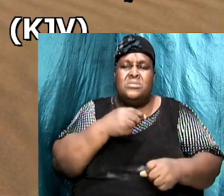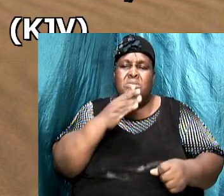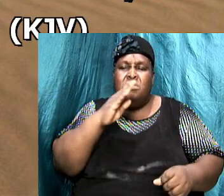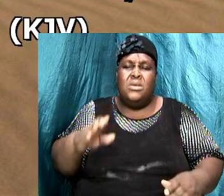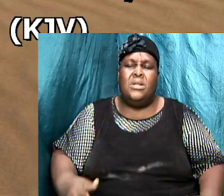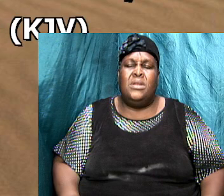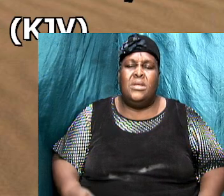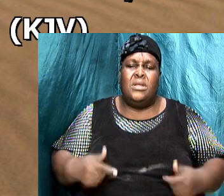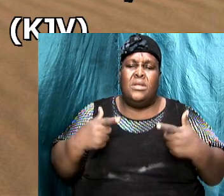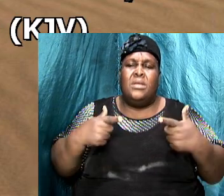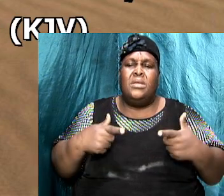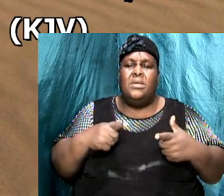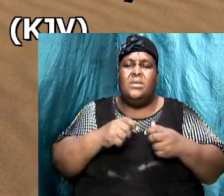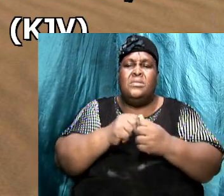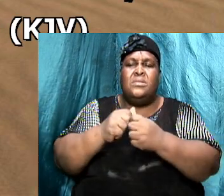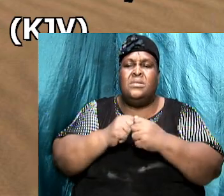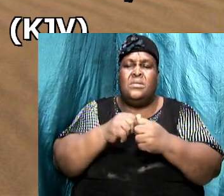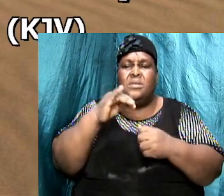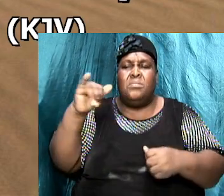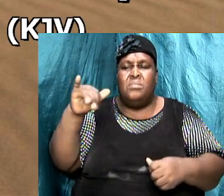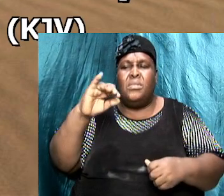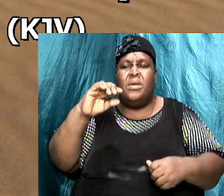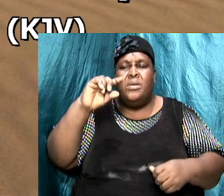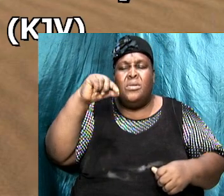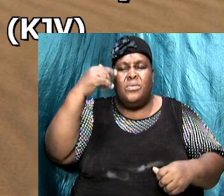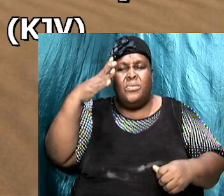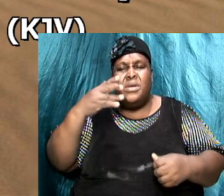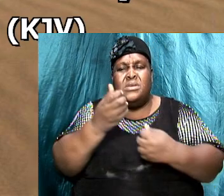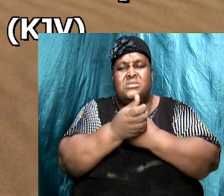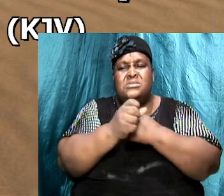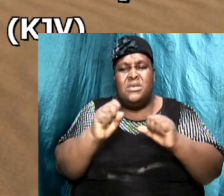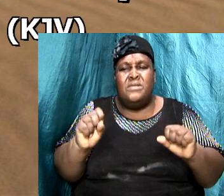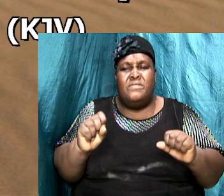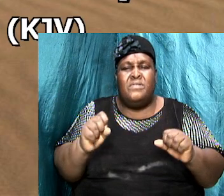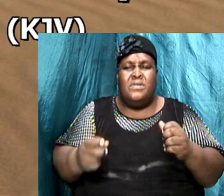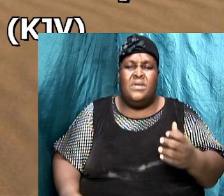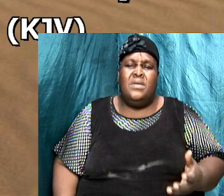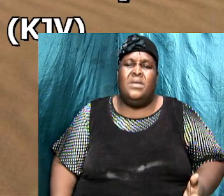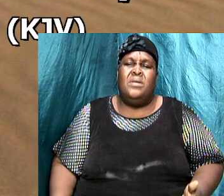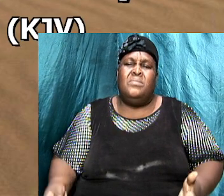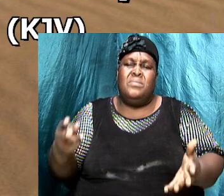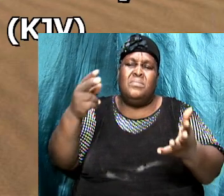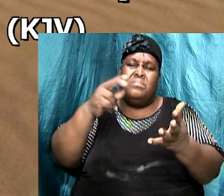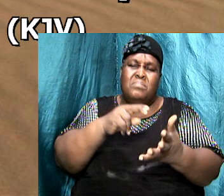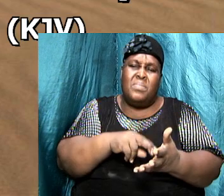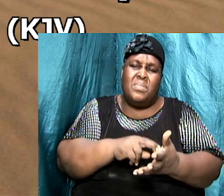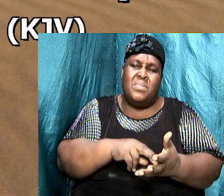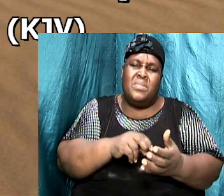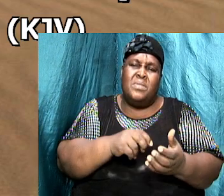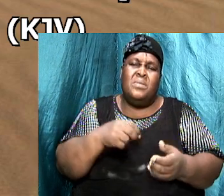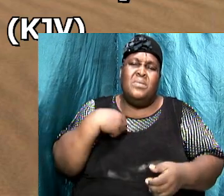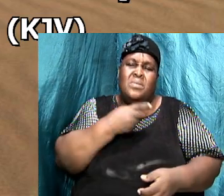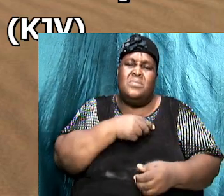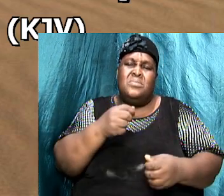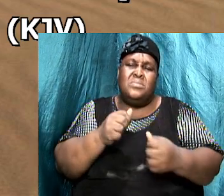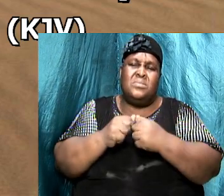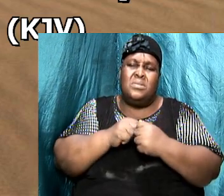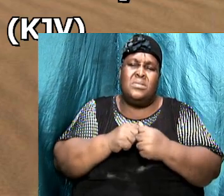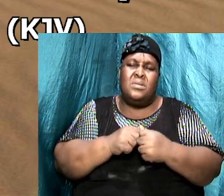By grace are we saved. And had raised us up together and made us